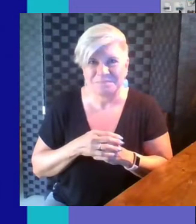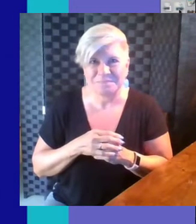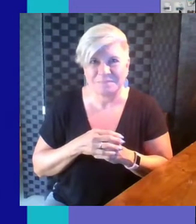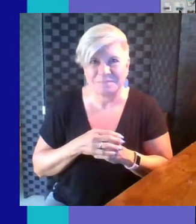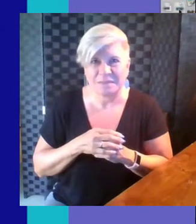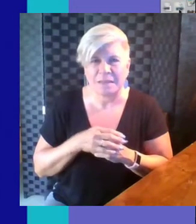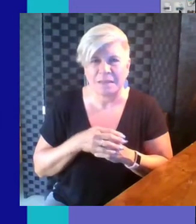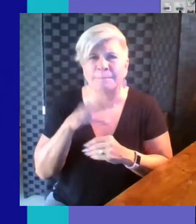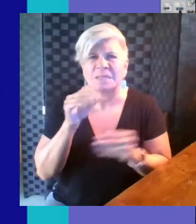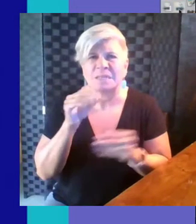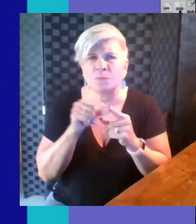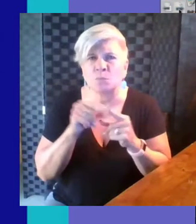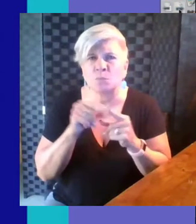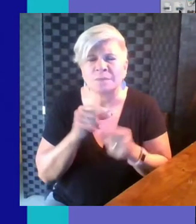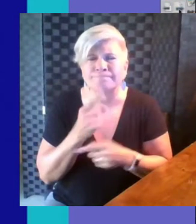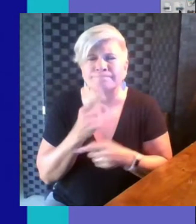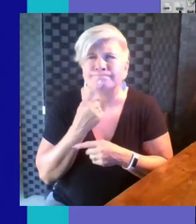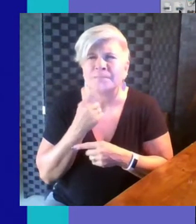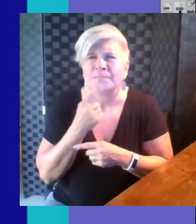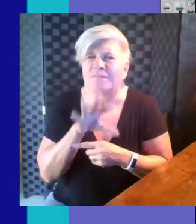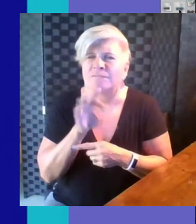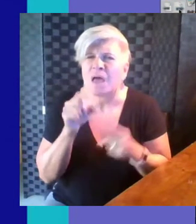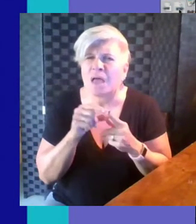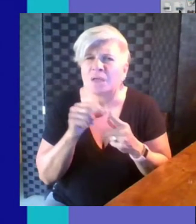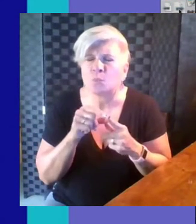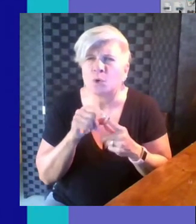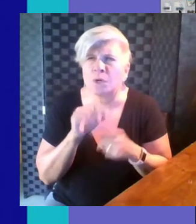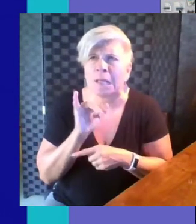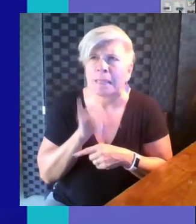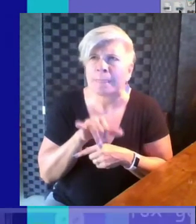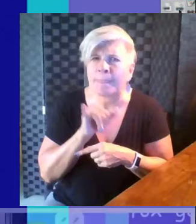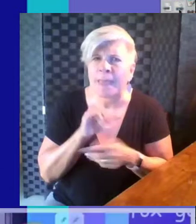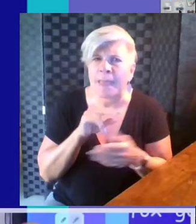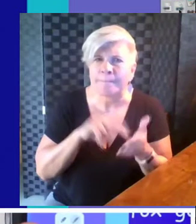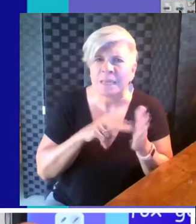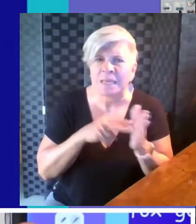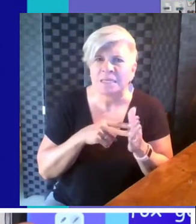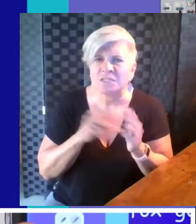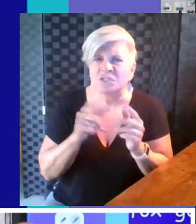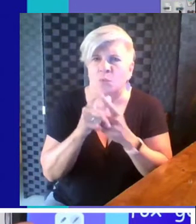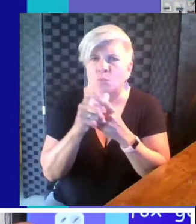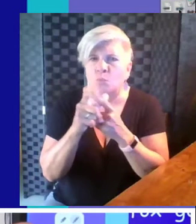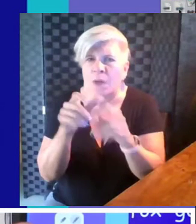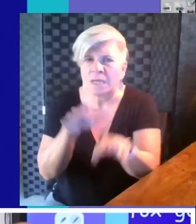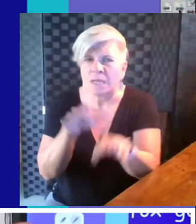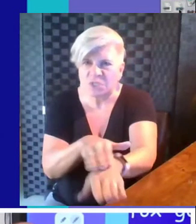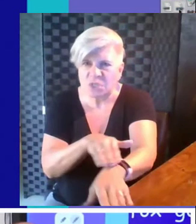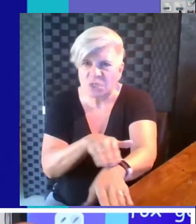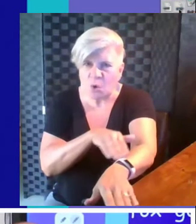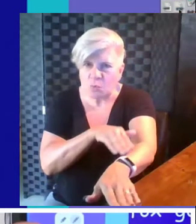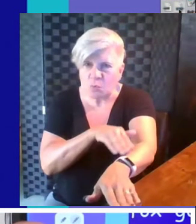pick some words out. Can you find a word that means to run slowly?